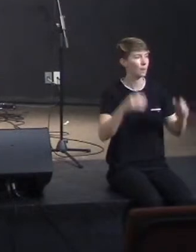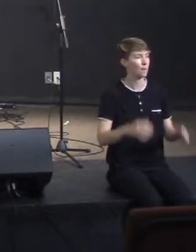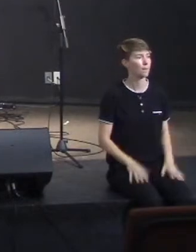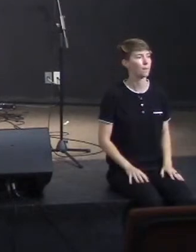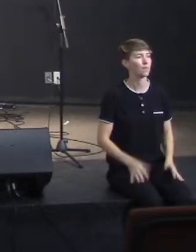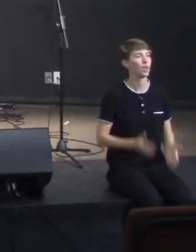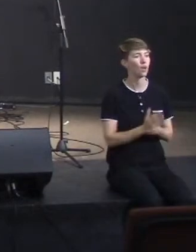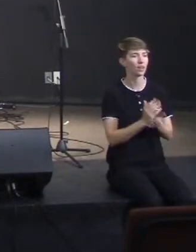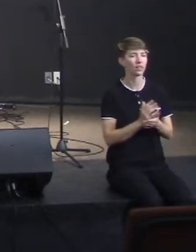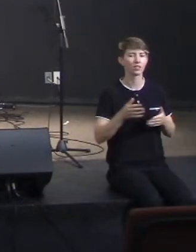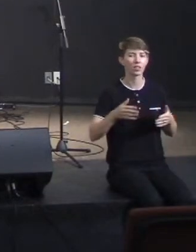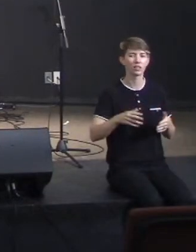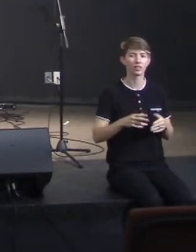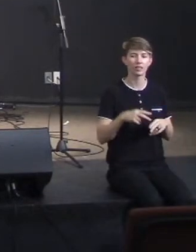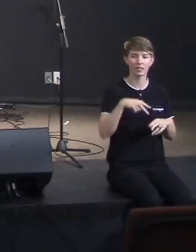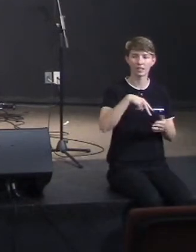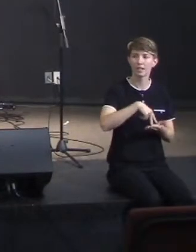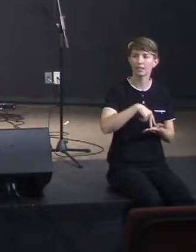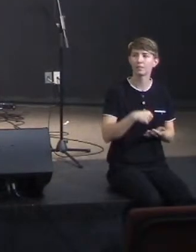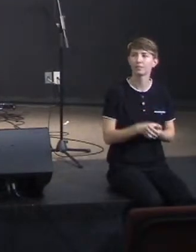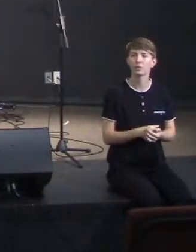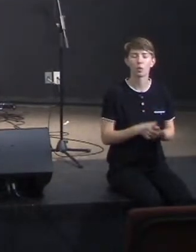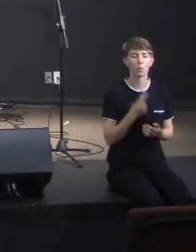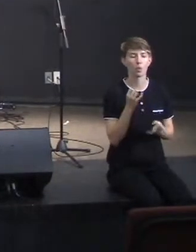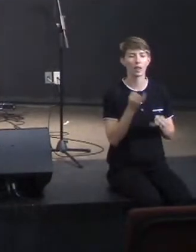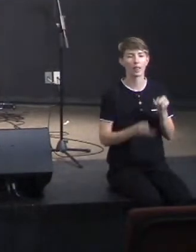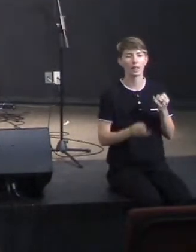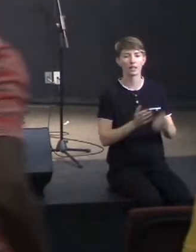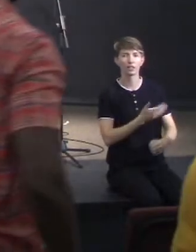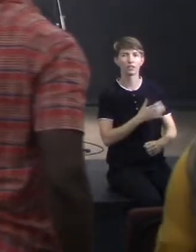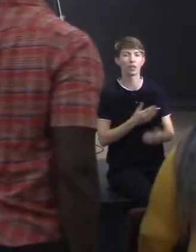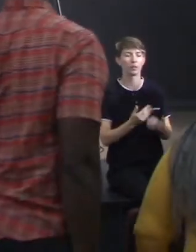All right, let's all stand for one last song before the sermon.